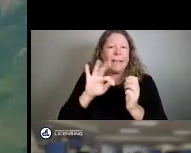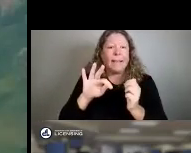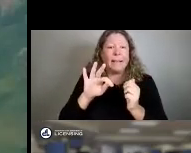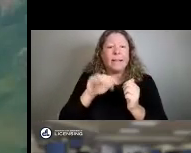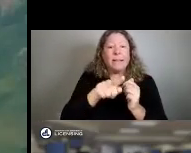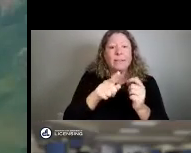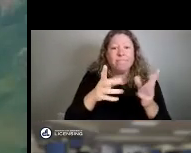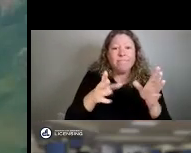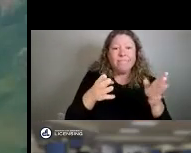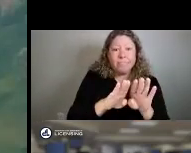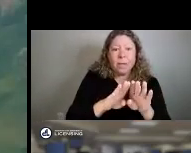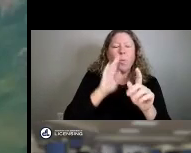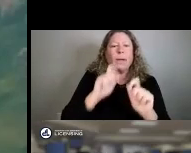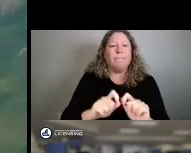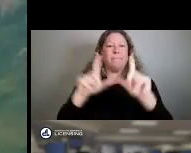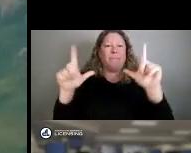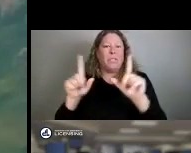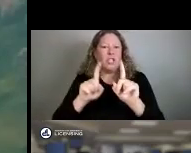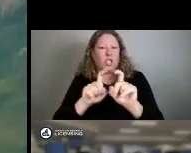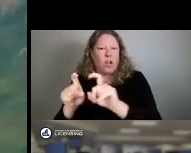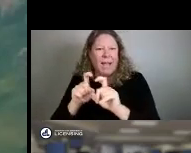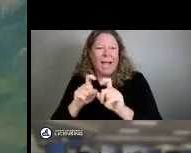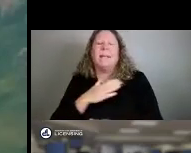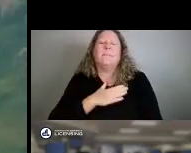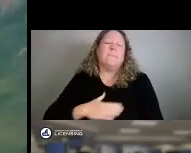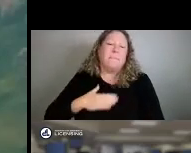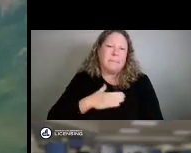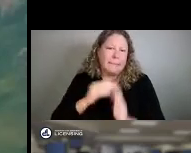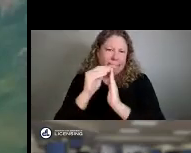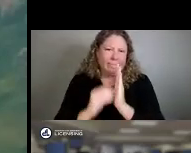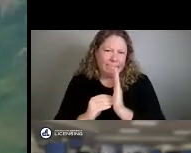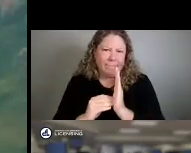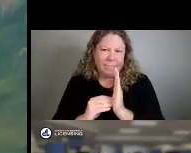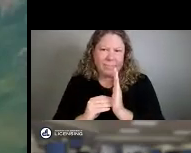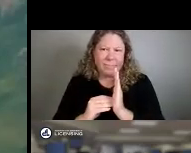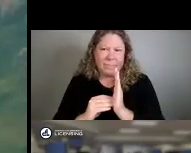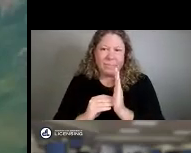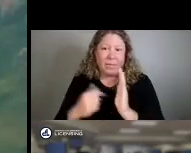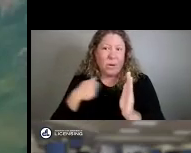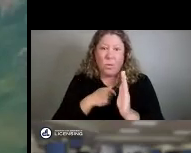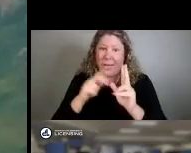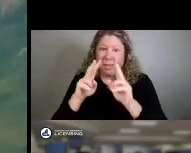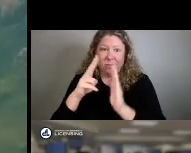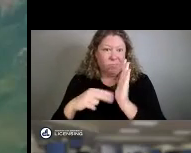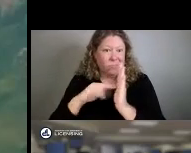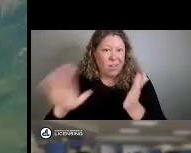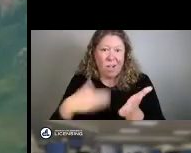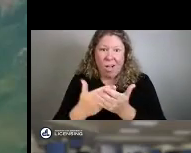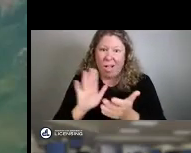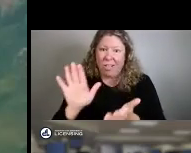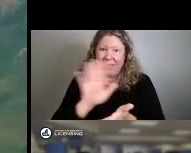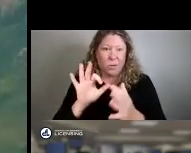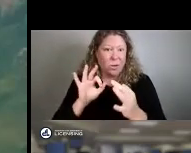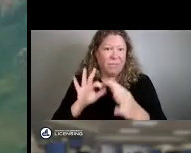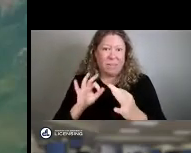short survey that will pop up at the end of this Zoom webinar. We go through all of your feedback, and just like we talked about in